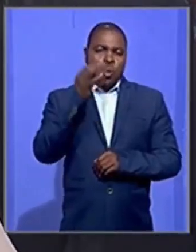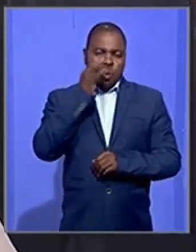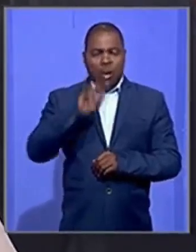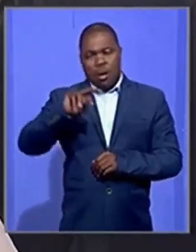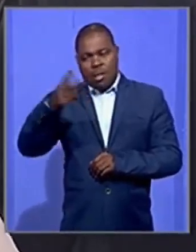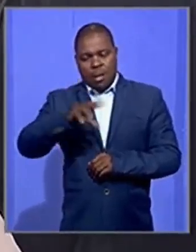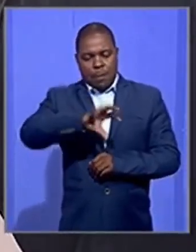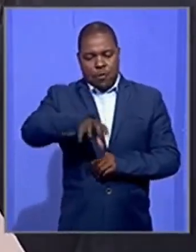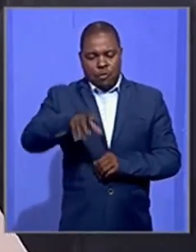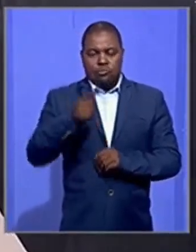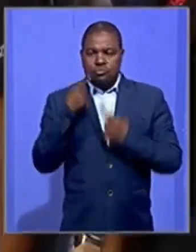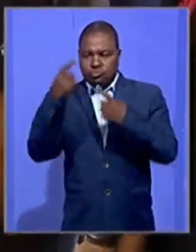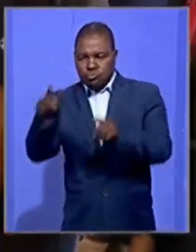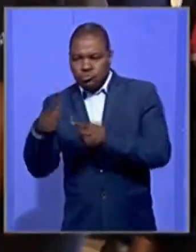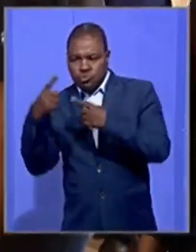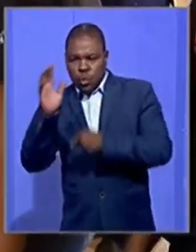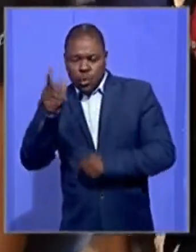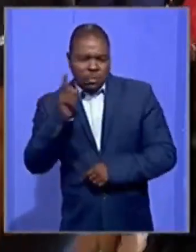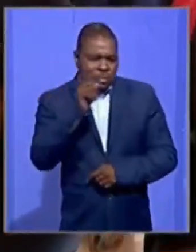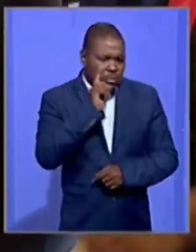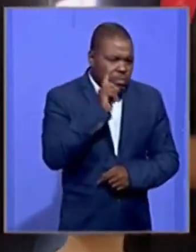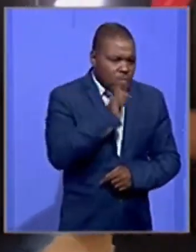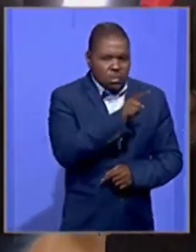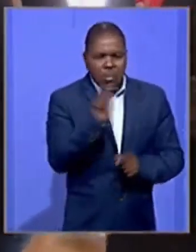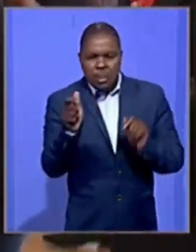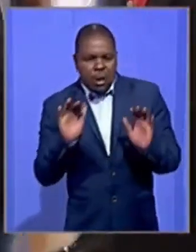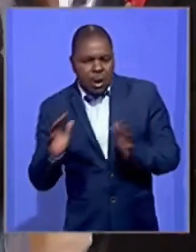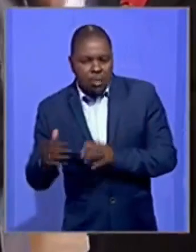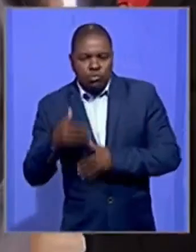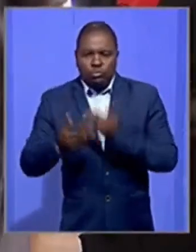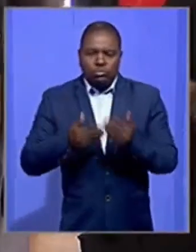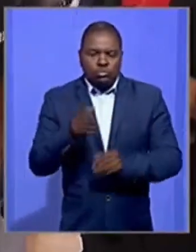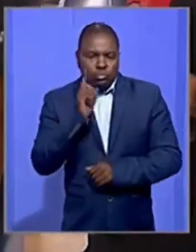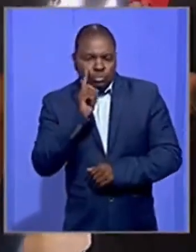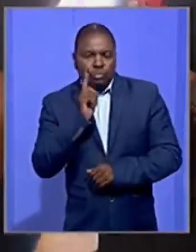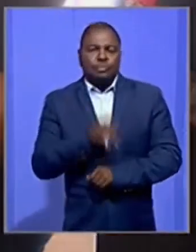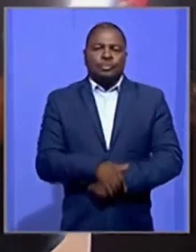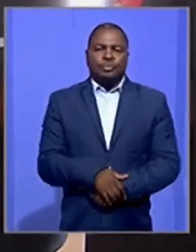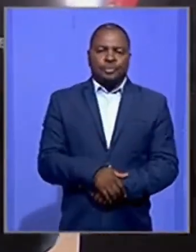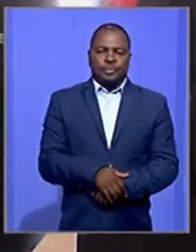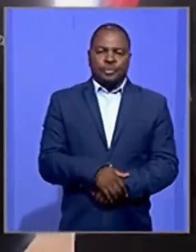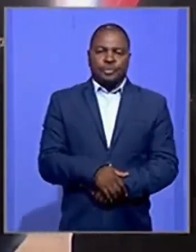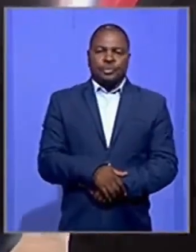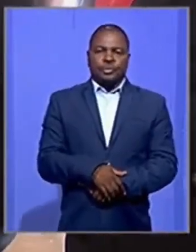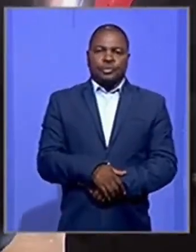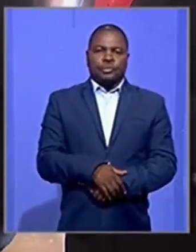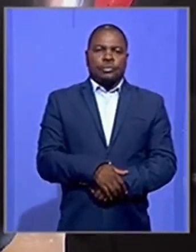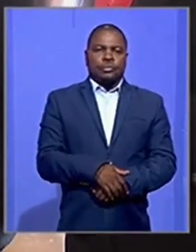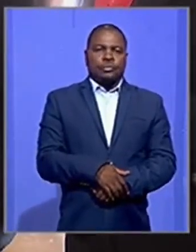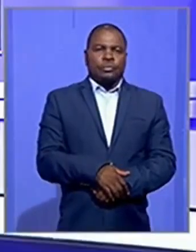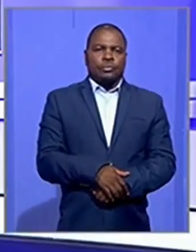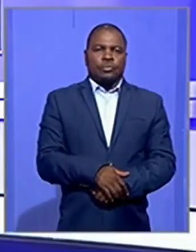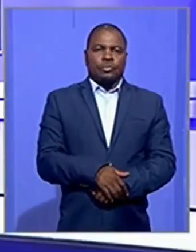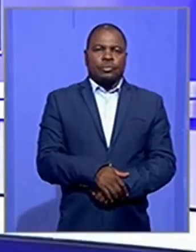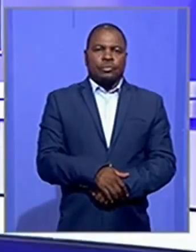gore go dirilwe go le go kae go duela ba ungwelwa. Ke Tebogo Phakedi wa dikgang tsa SABC mo Orkney.